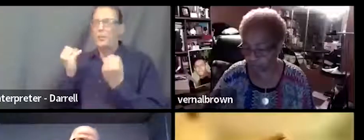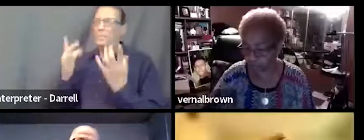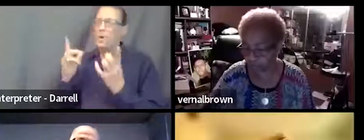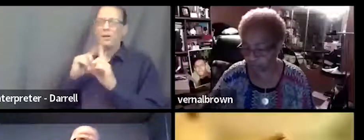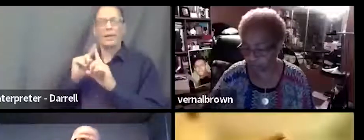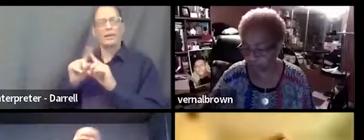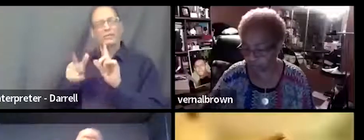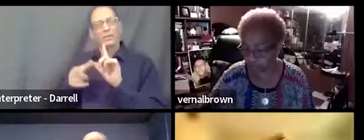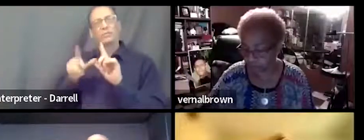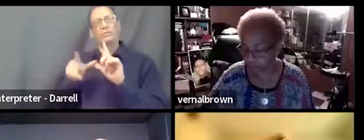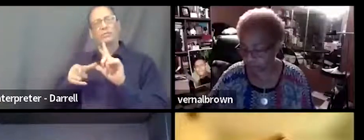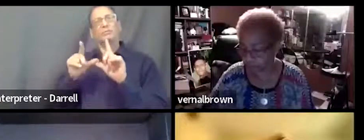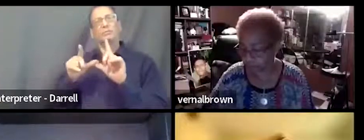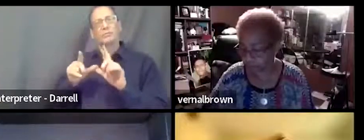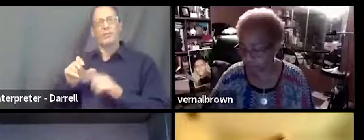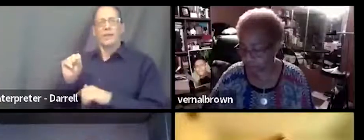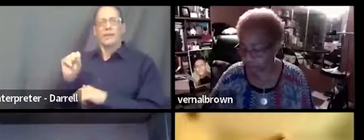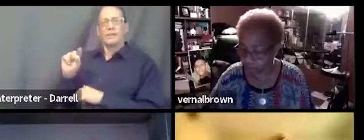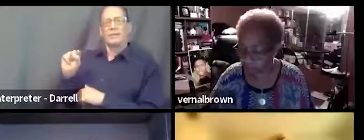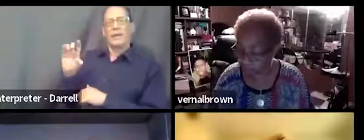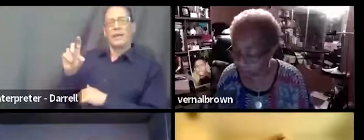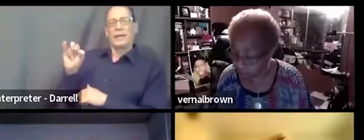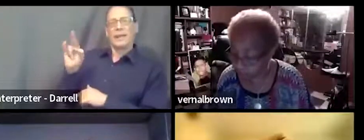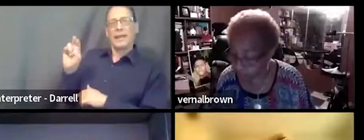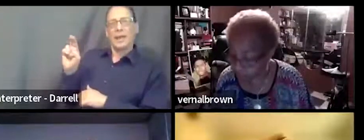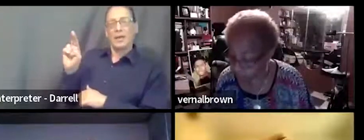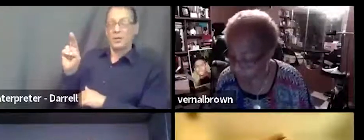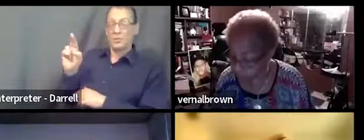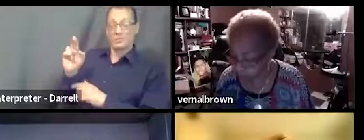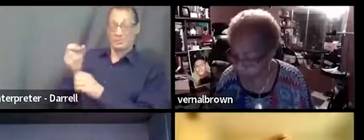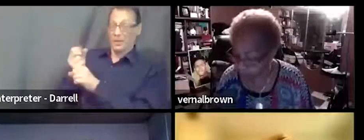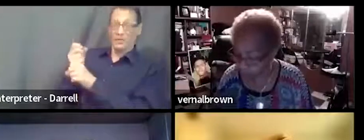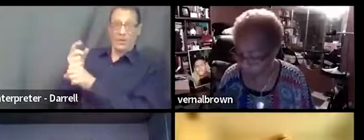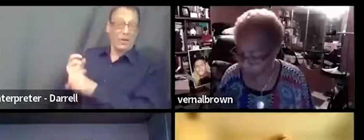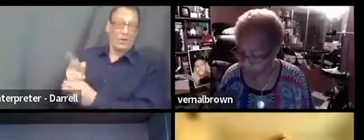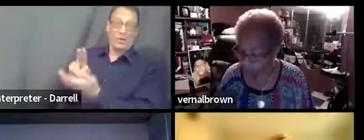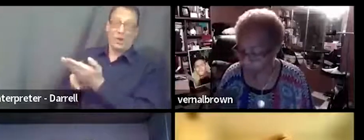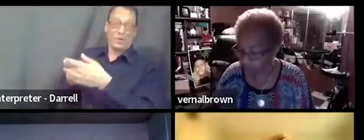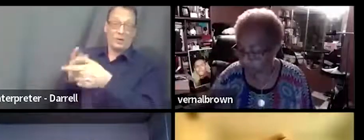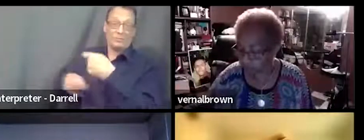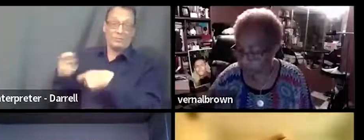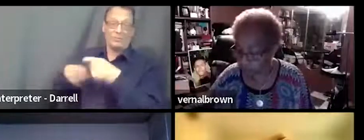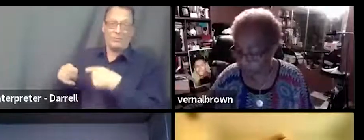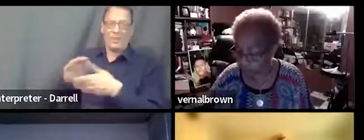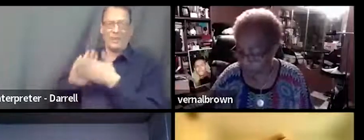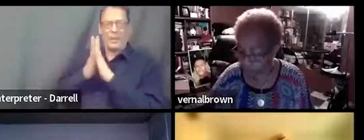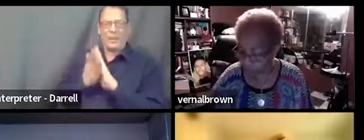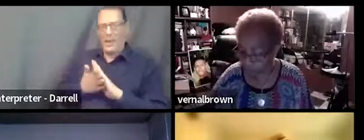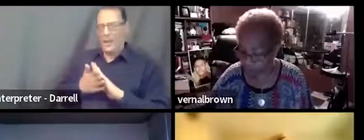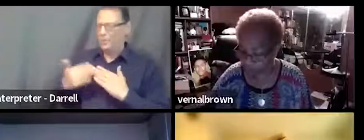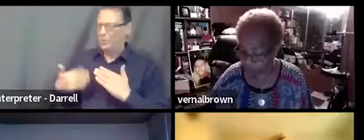Clair County was a year-to-year contract. And it made this process very cumbersome to